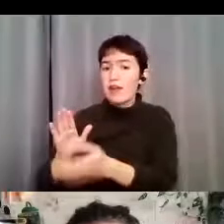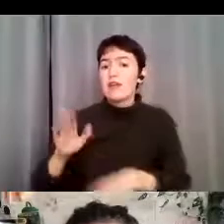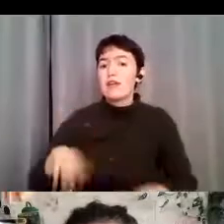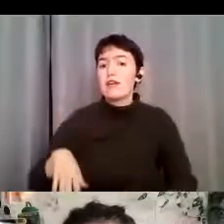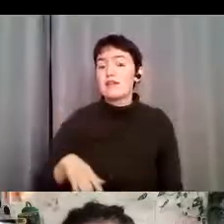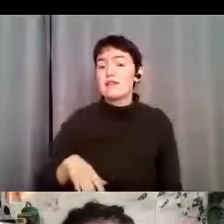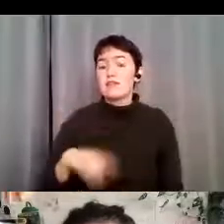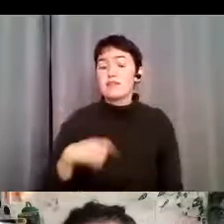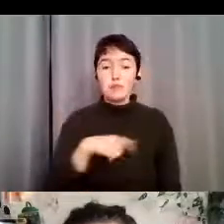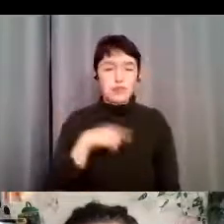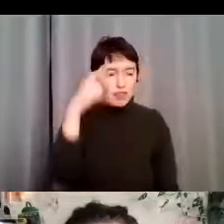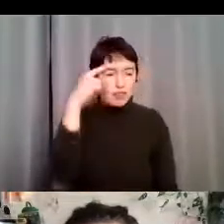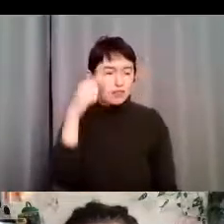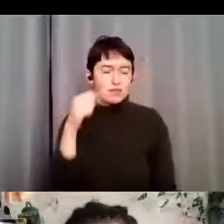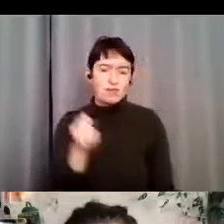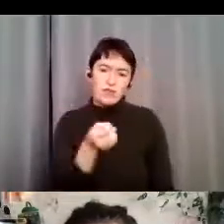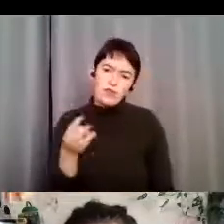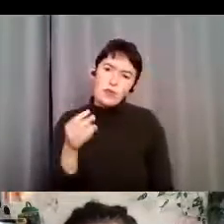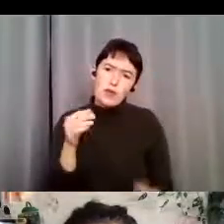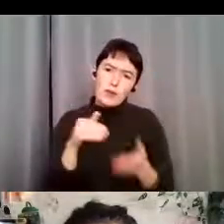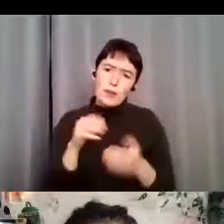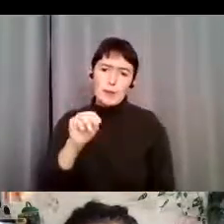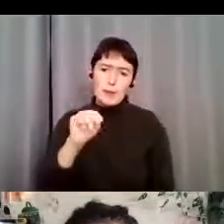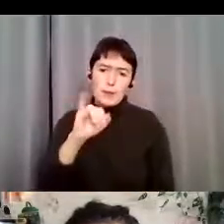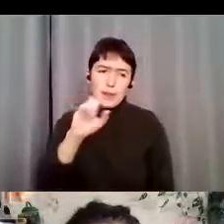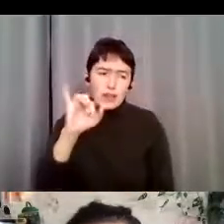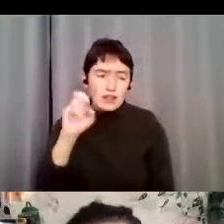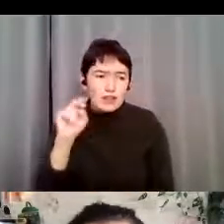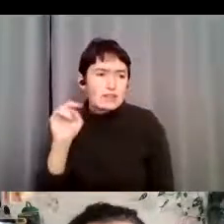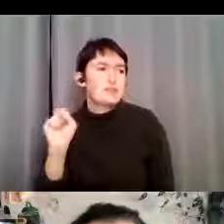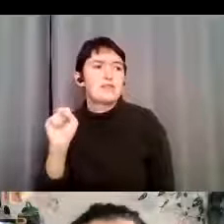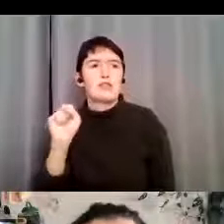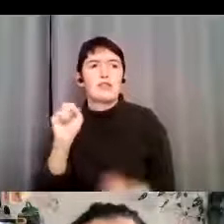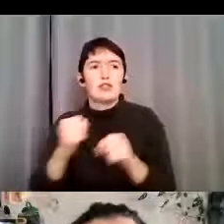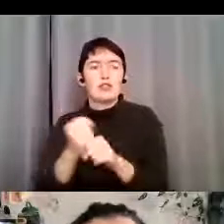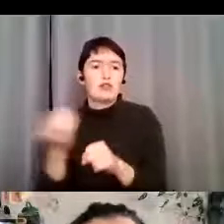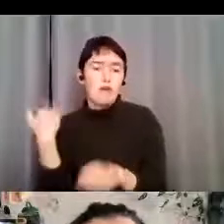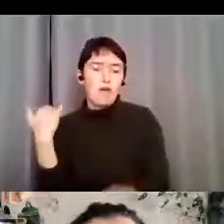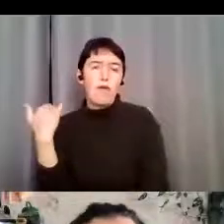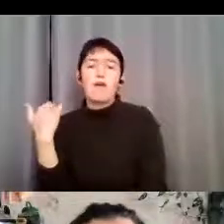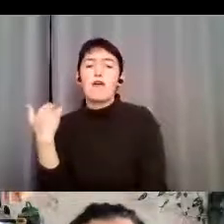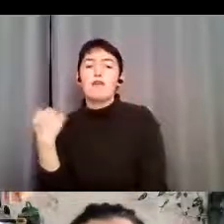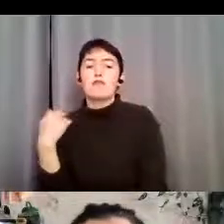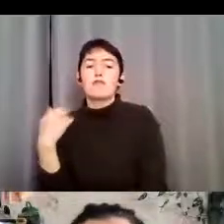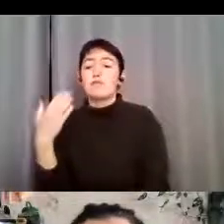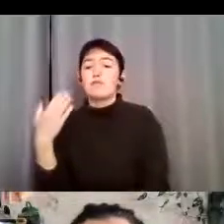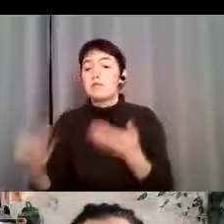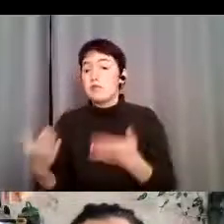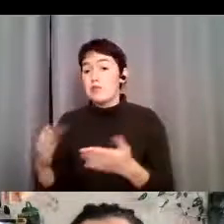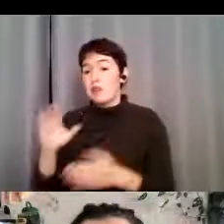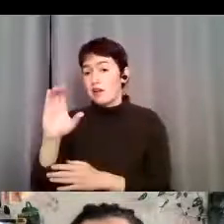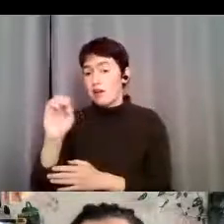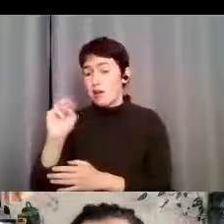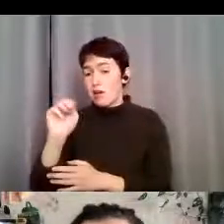few millions or hundreds of millions of years ago, some comets like this one might have actually collided with the